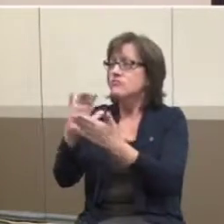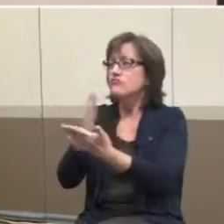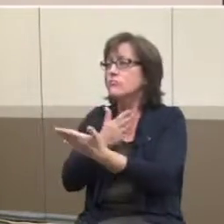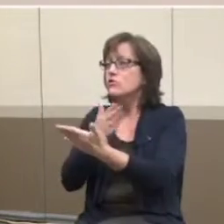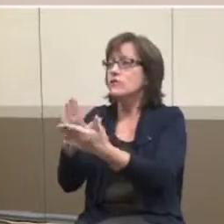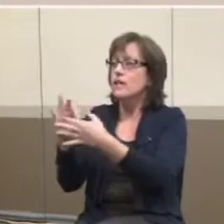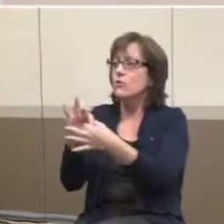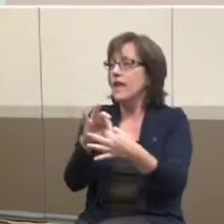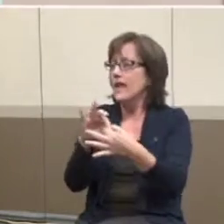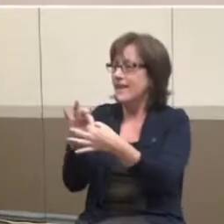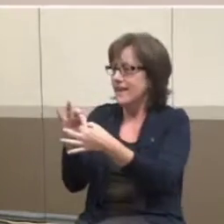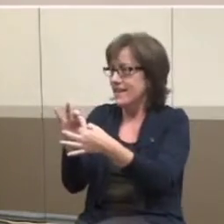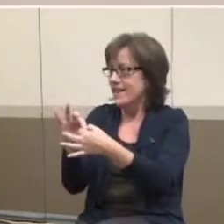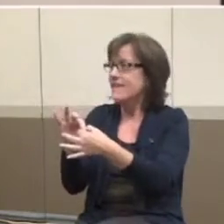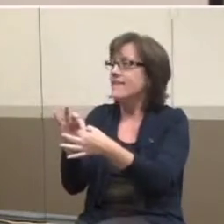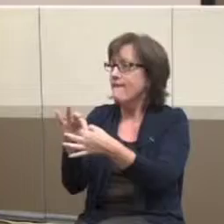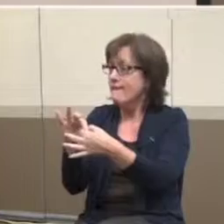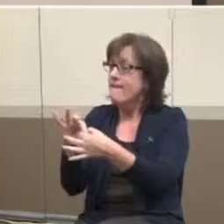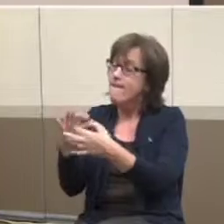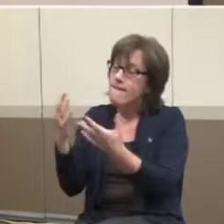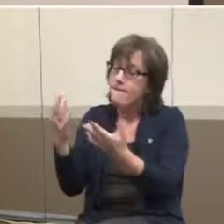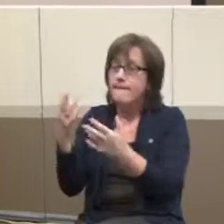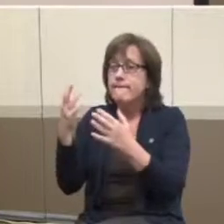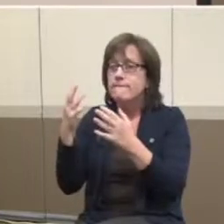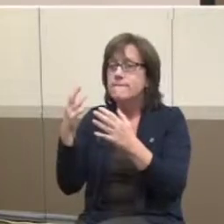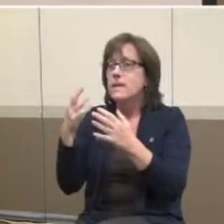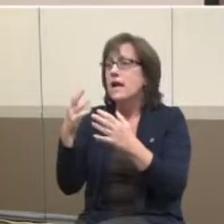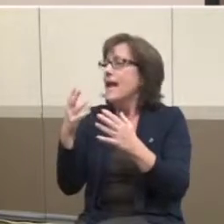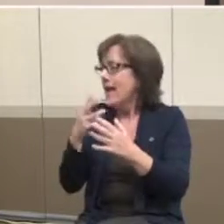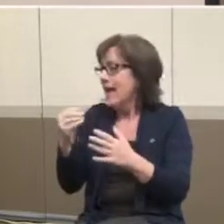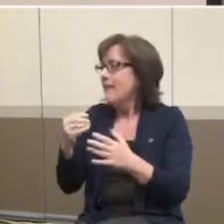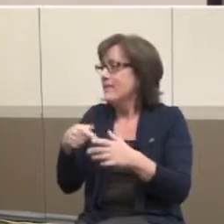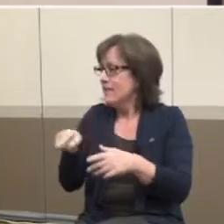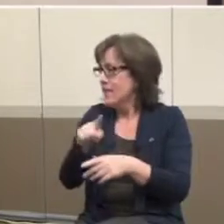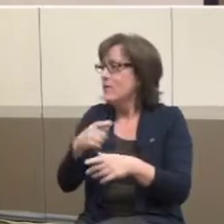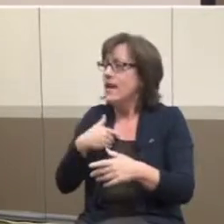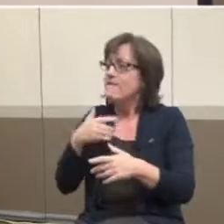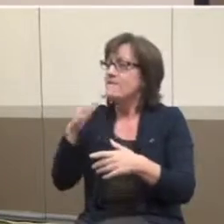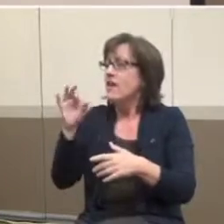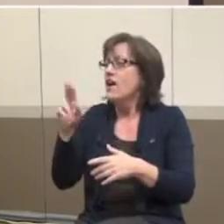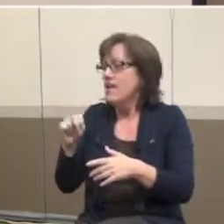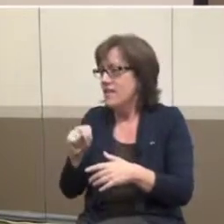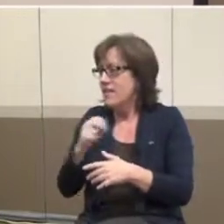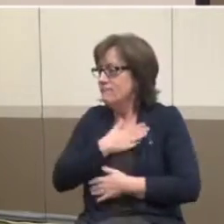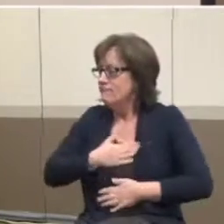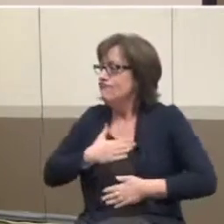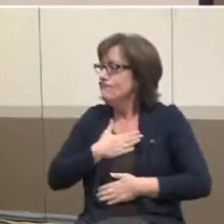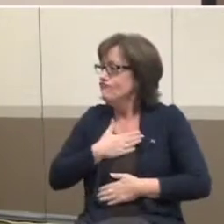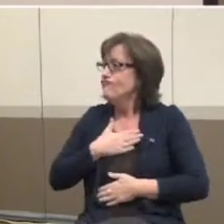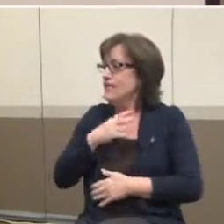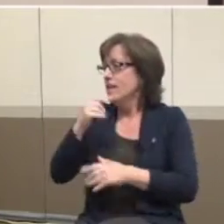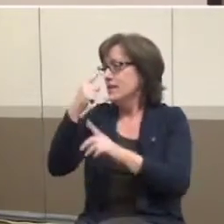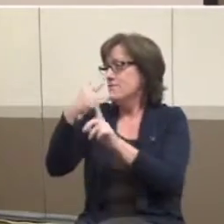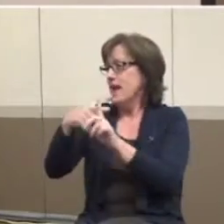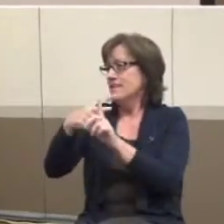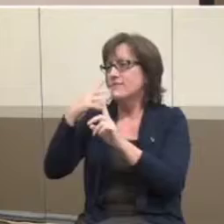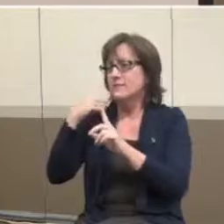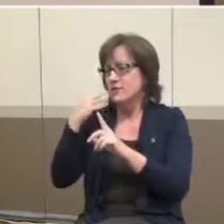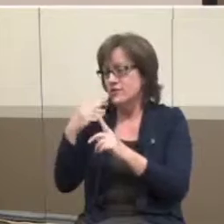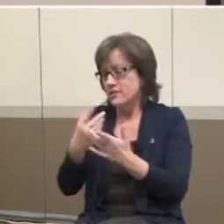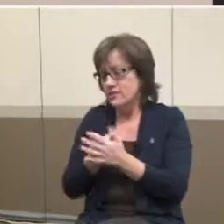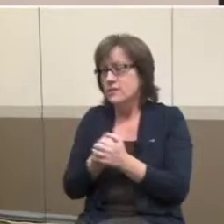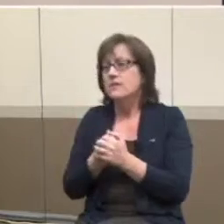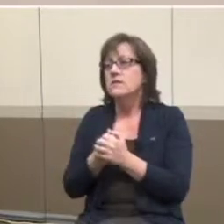music related, and make sure, hopefully, that they would have fun with it and have a positive experience. Also,